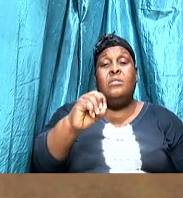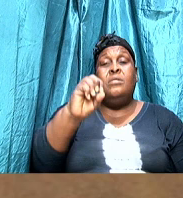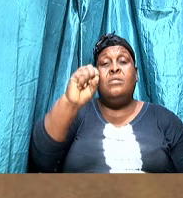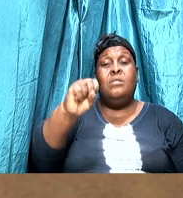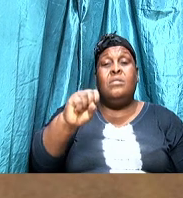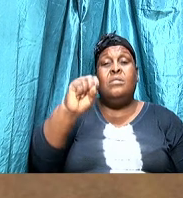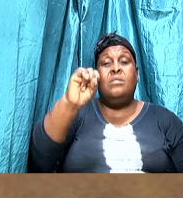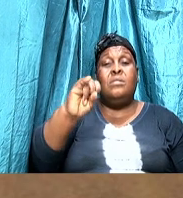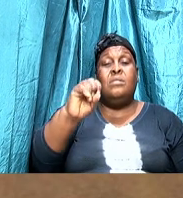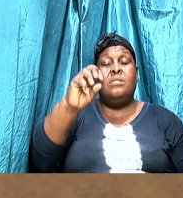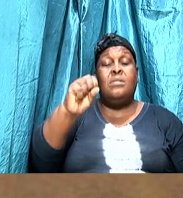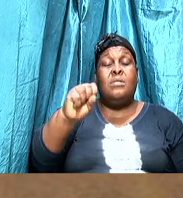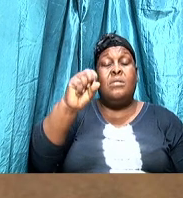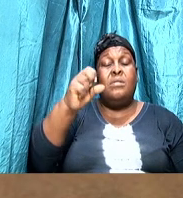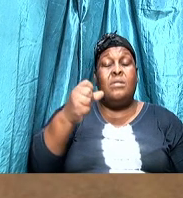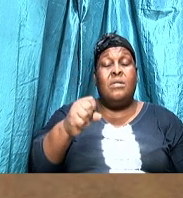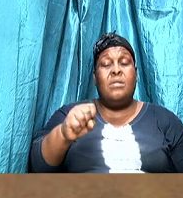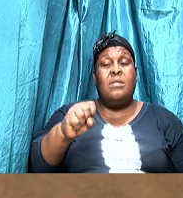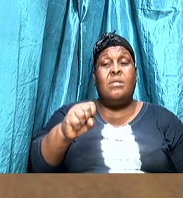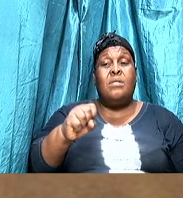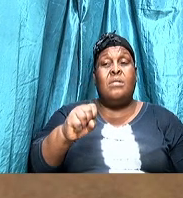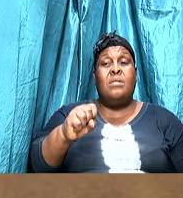Paul is giving us here